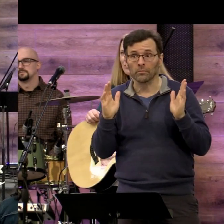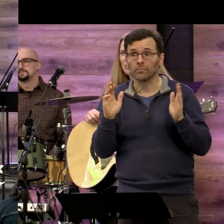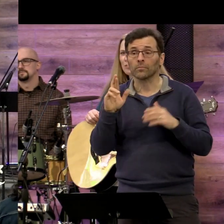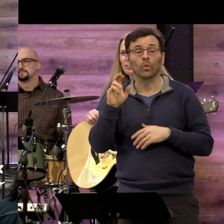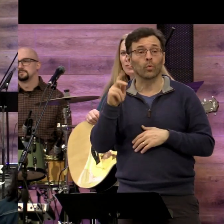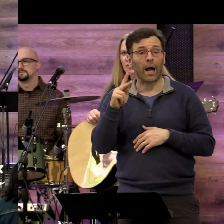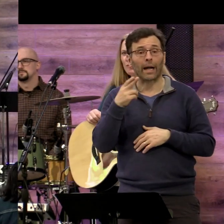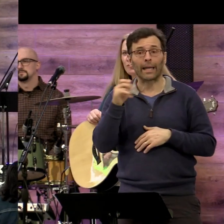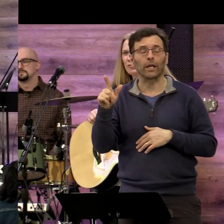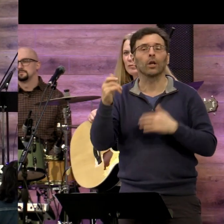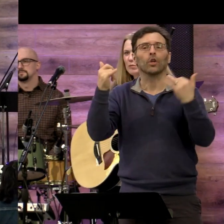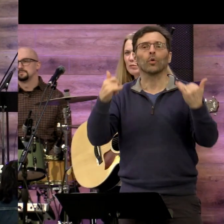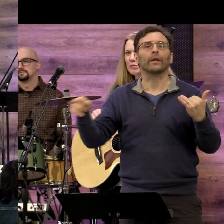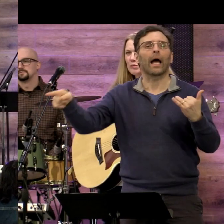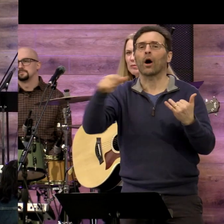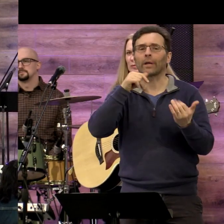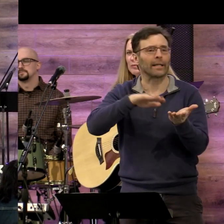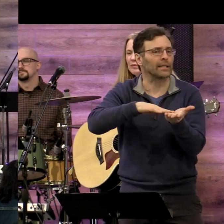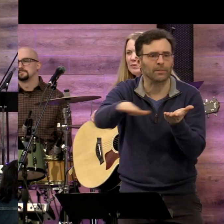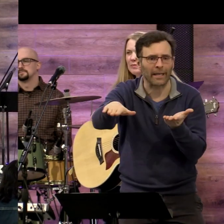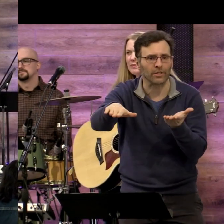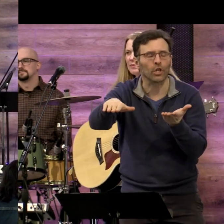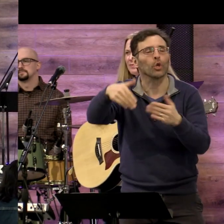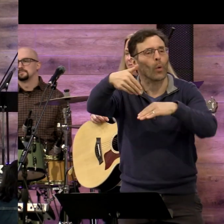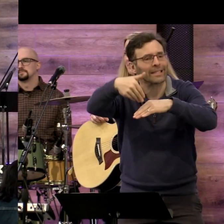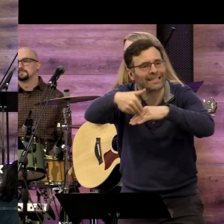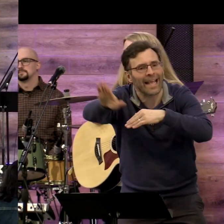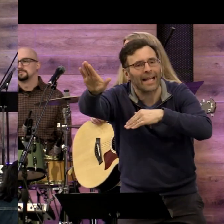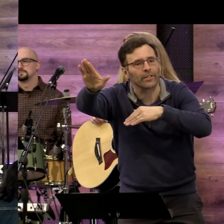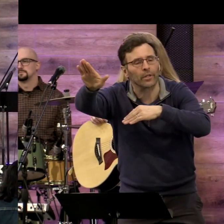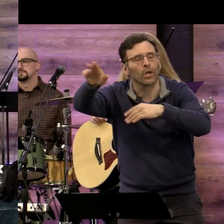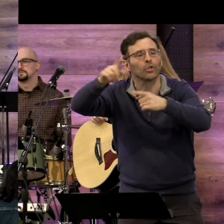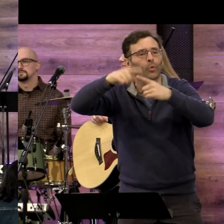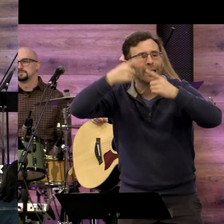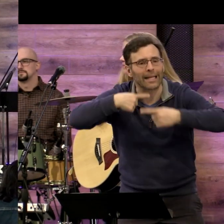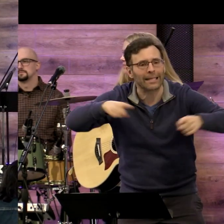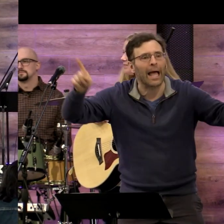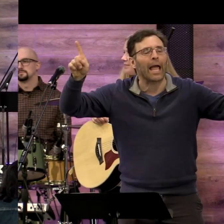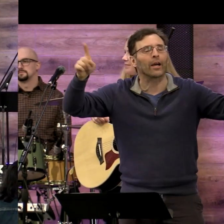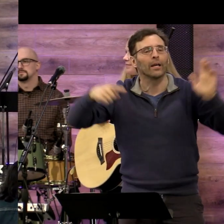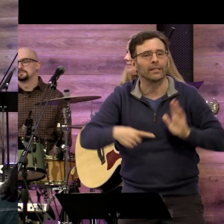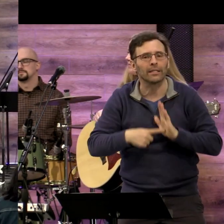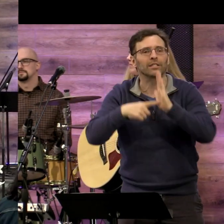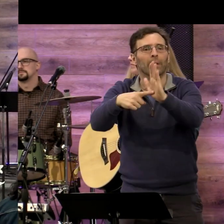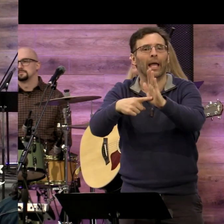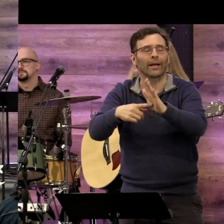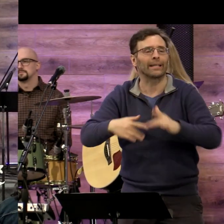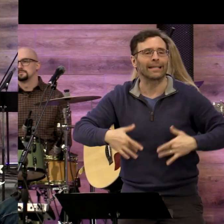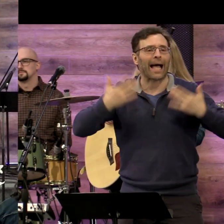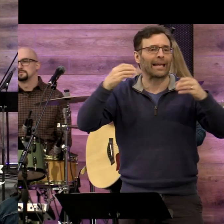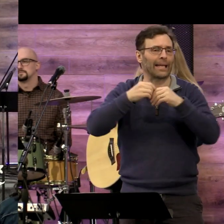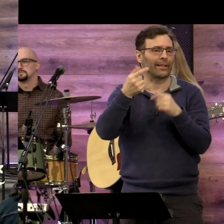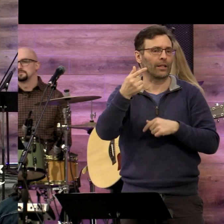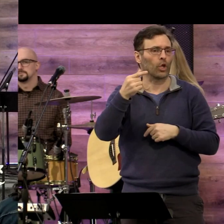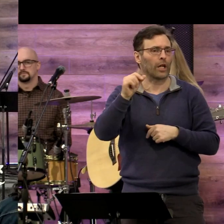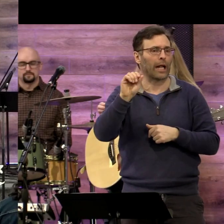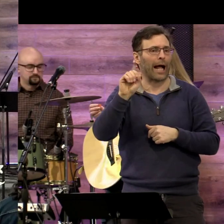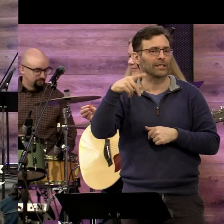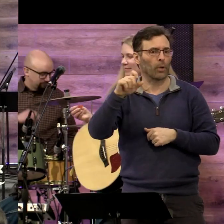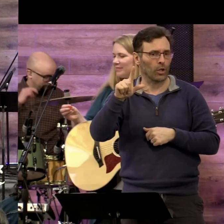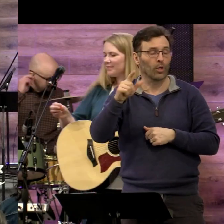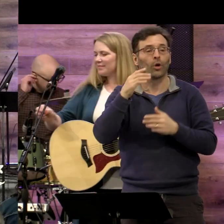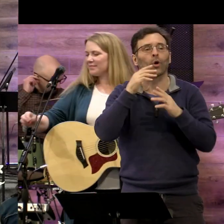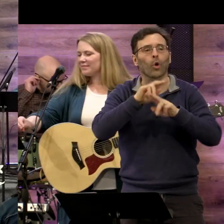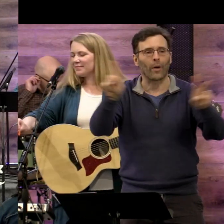Hill, you are now not dismissed, but you are sent to declare, display, and delight in the gospel. Go in peace.